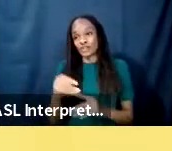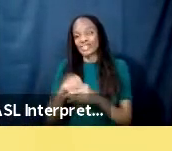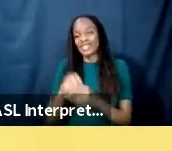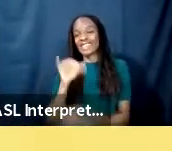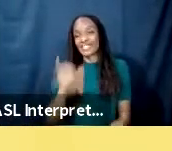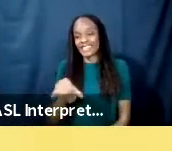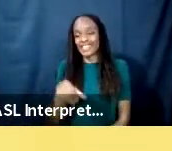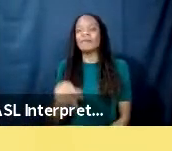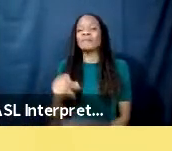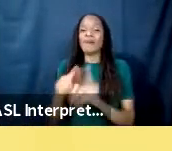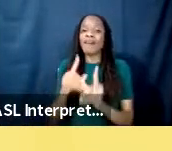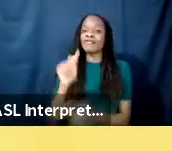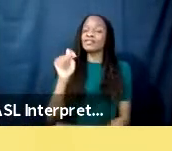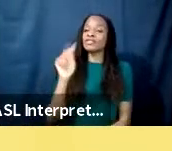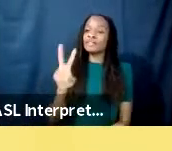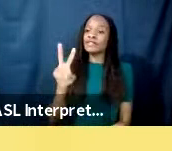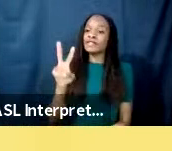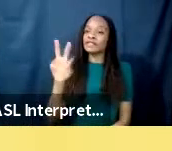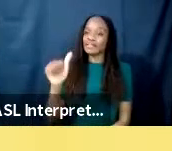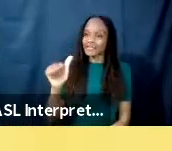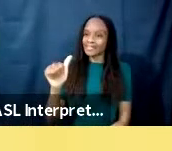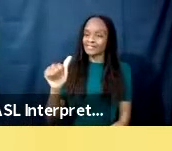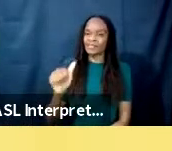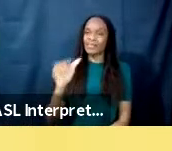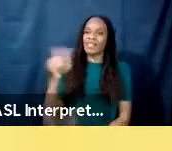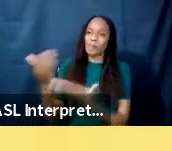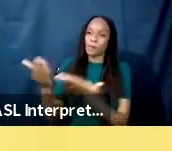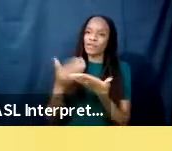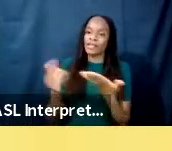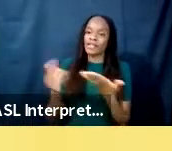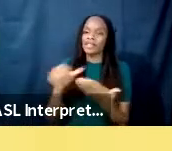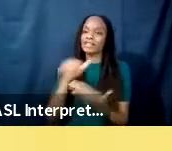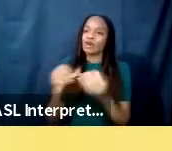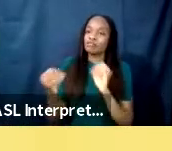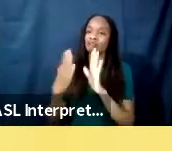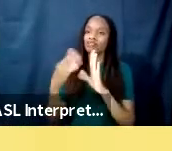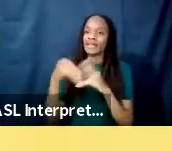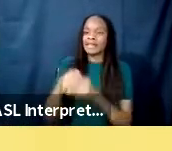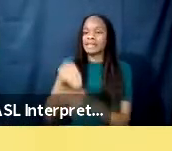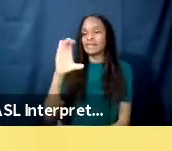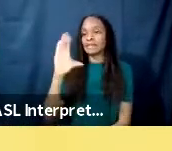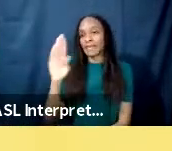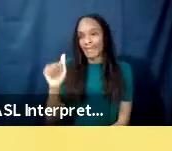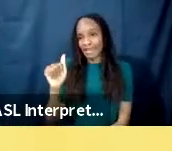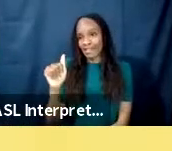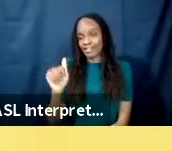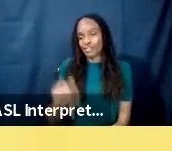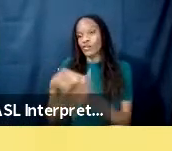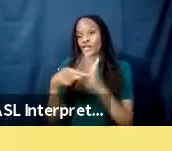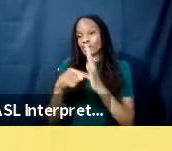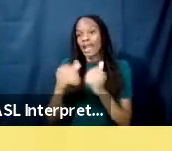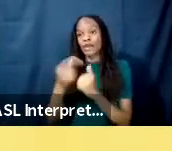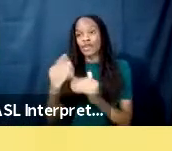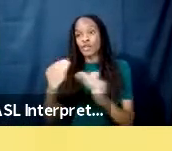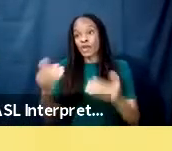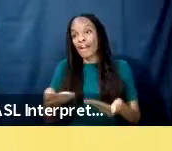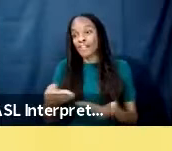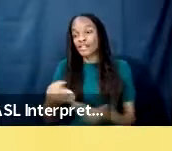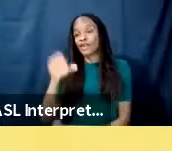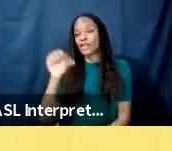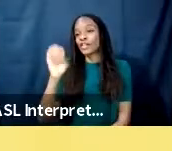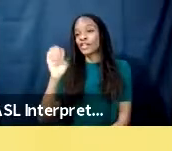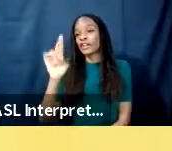but the television agreement brings in things that aren't addressed in the CBA. For example, how you hire a series